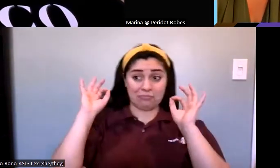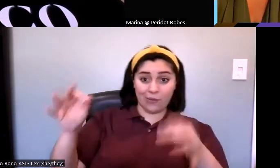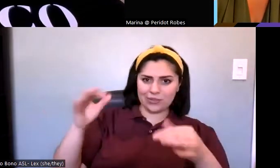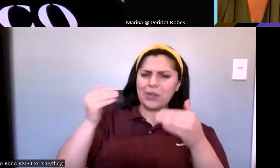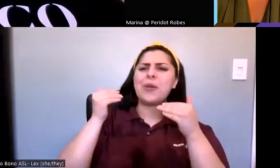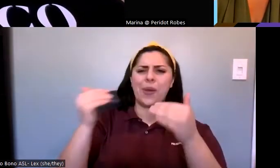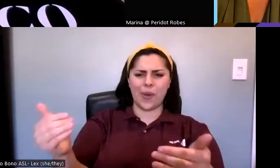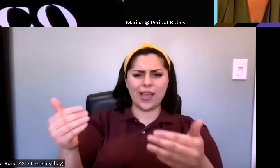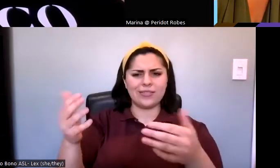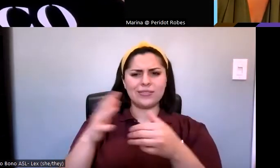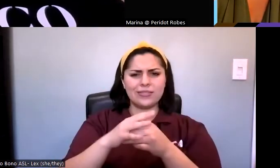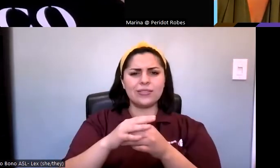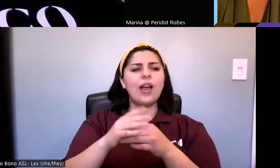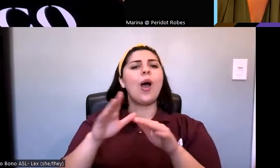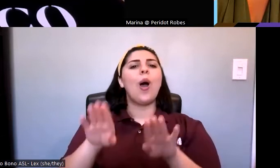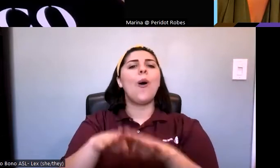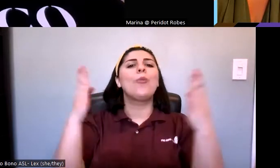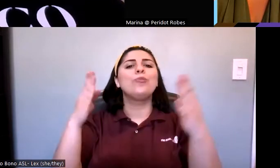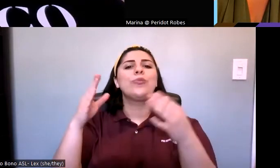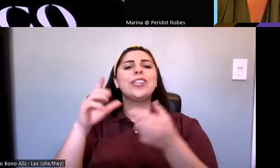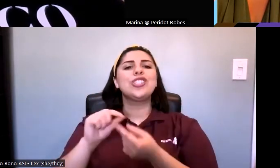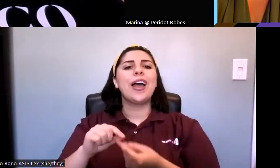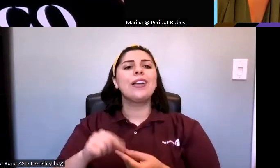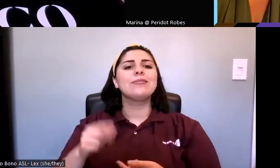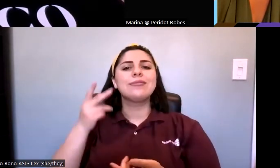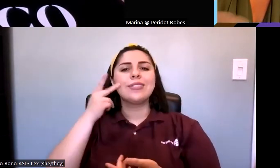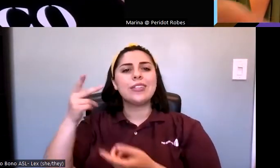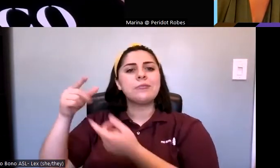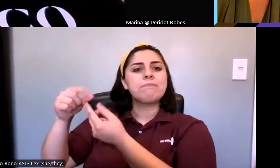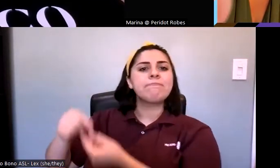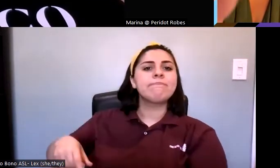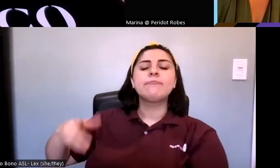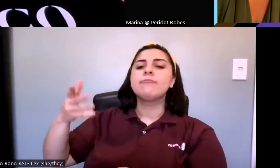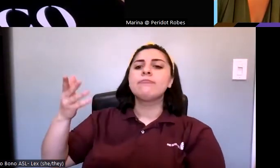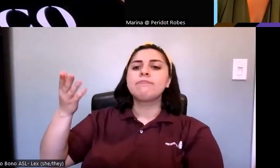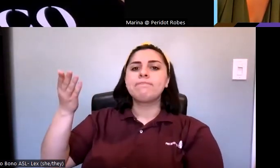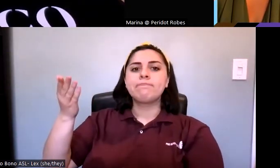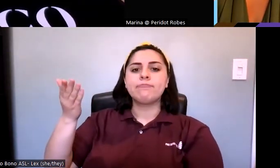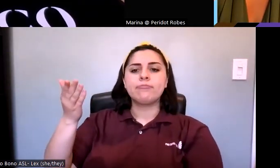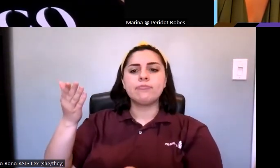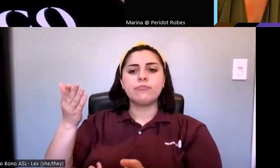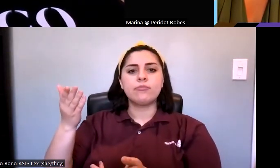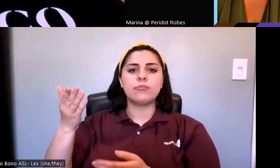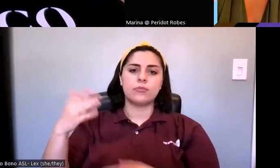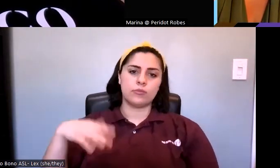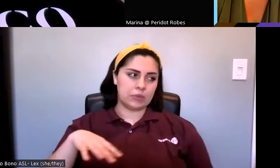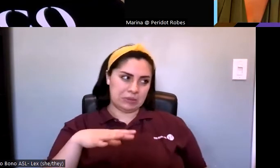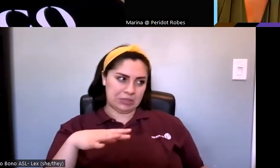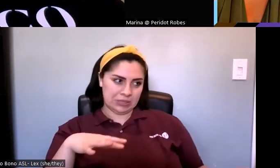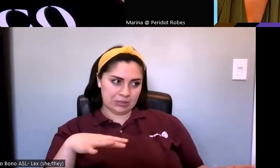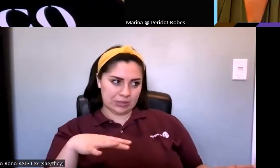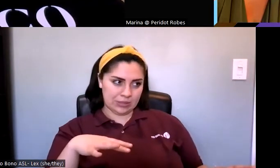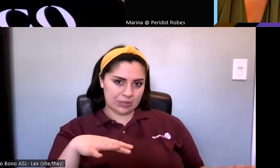let's open the chat so that I'm not very Um, good